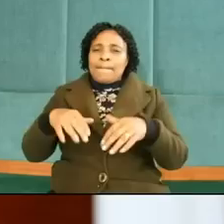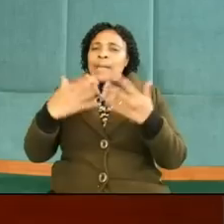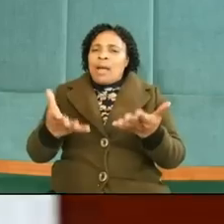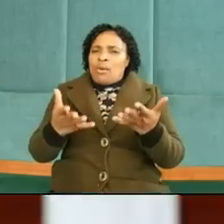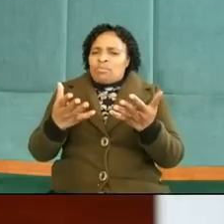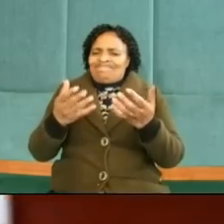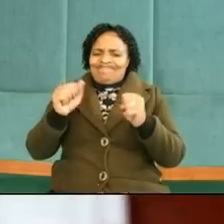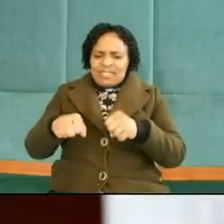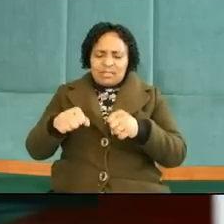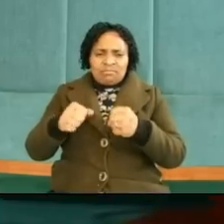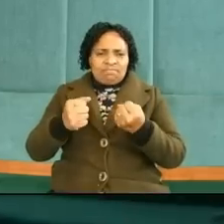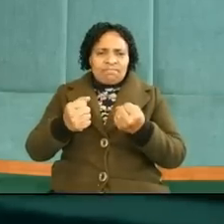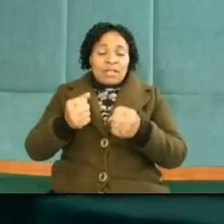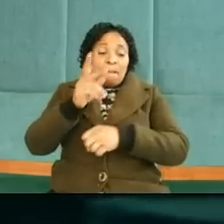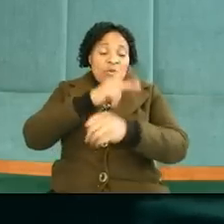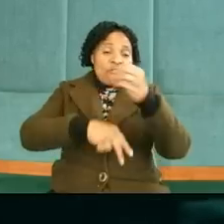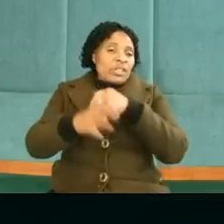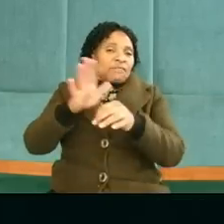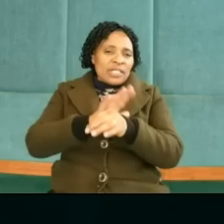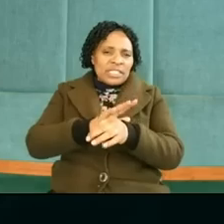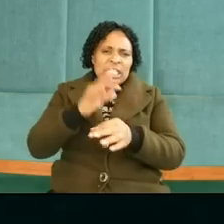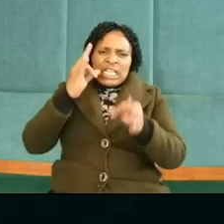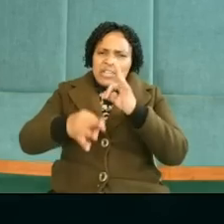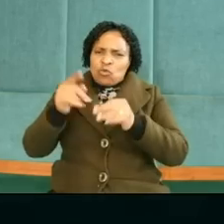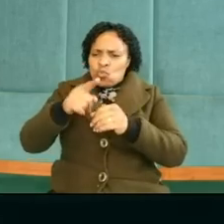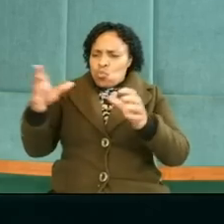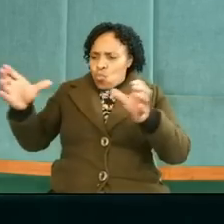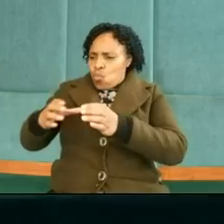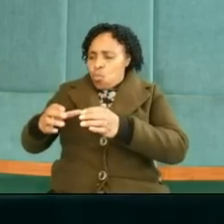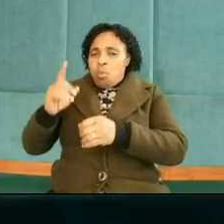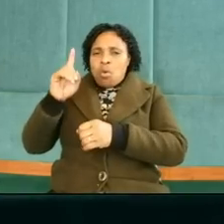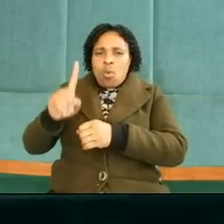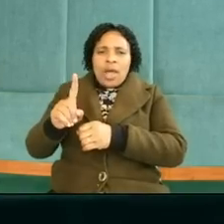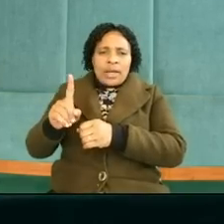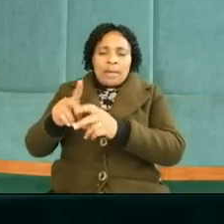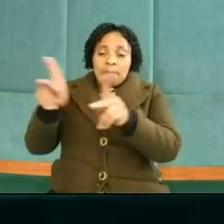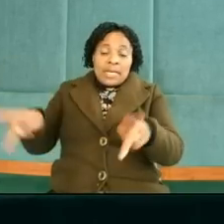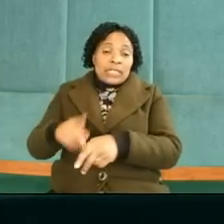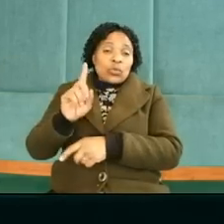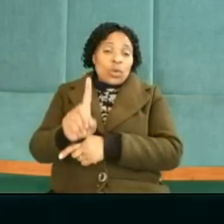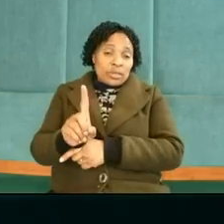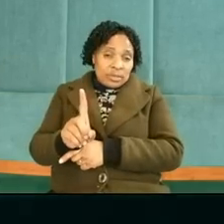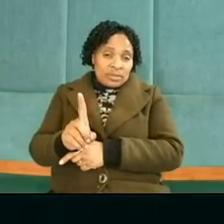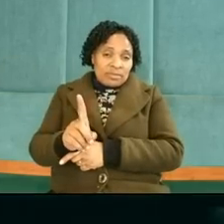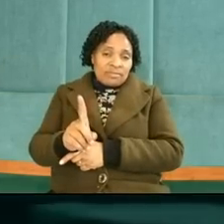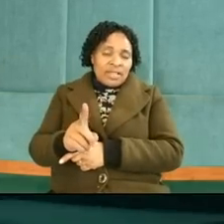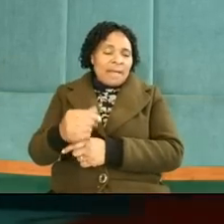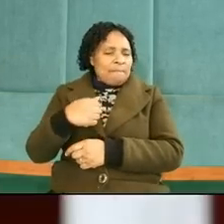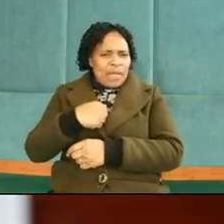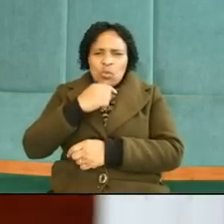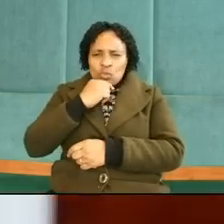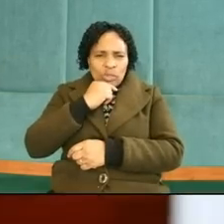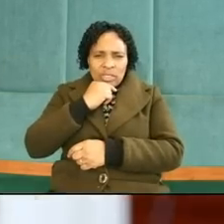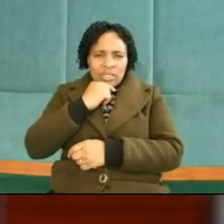How does the prophecy fulfill if we are contained in our four walls? I was wondering over